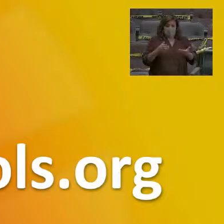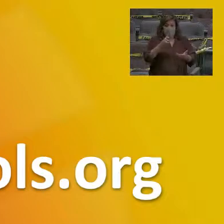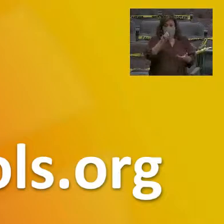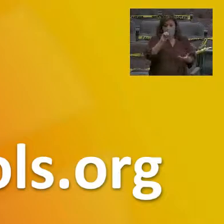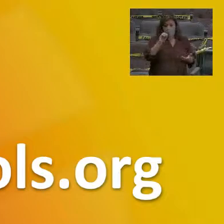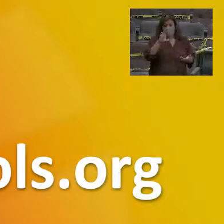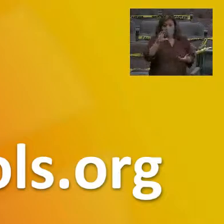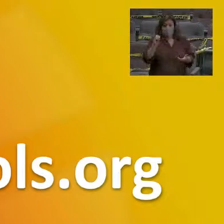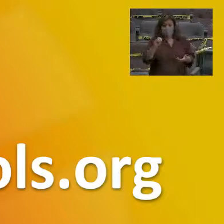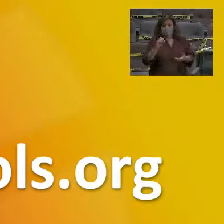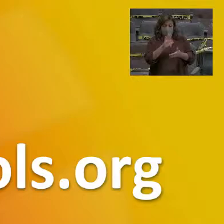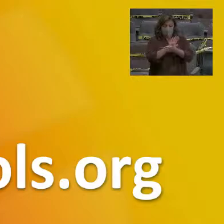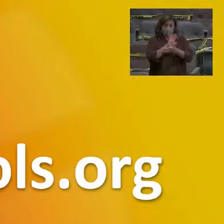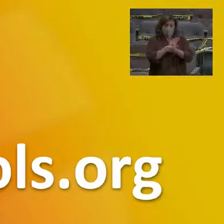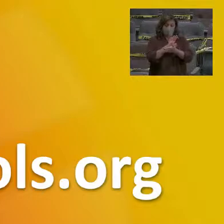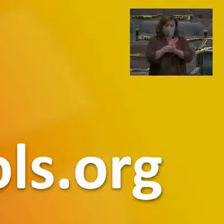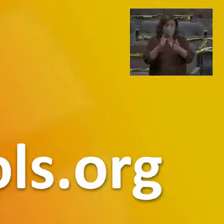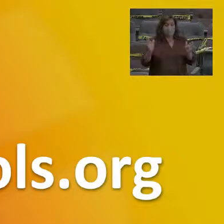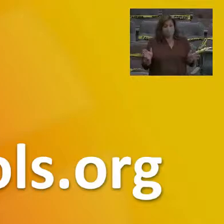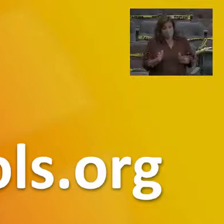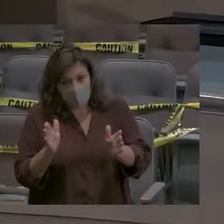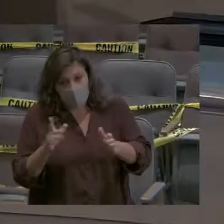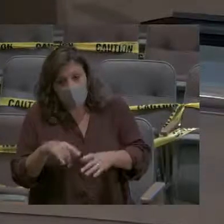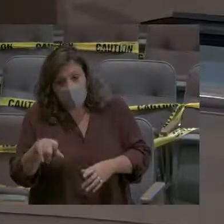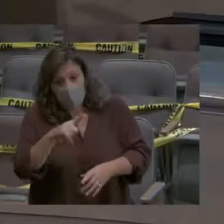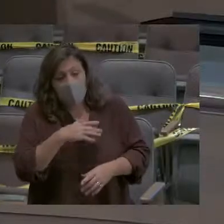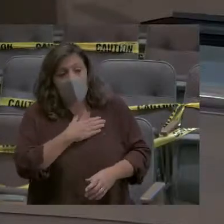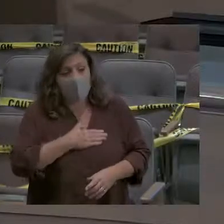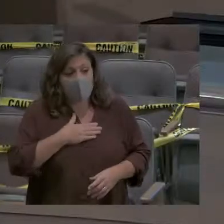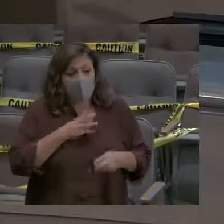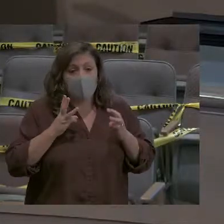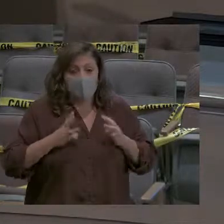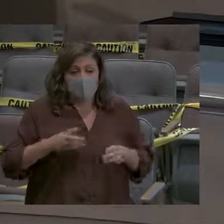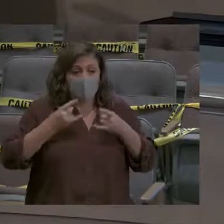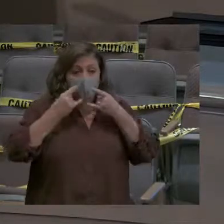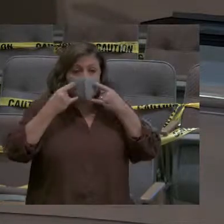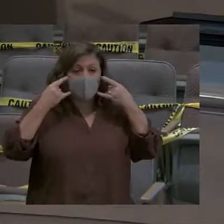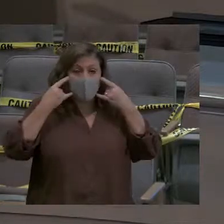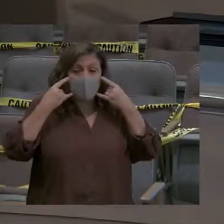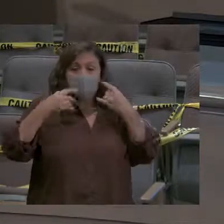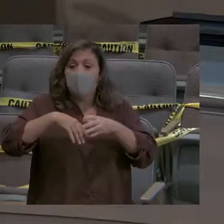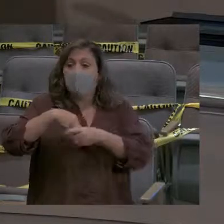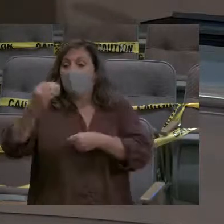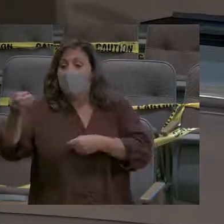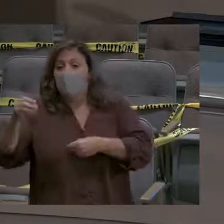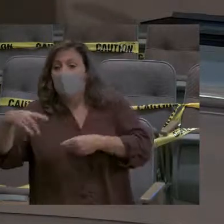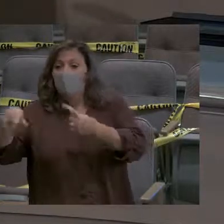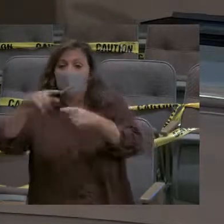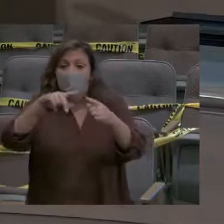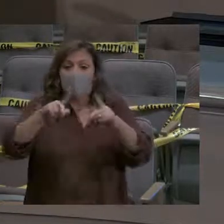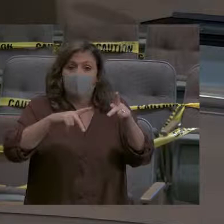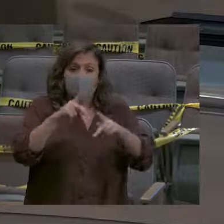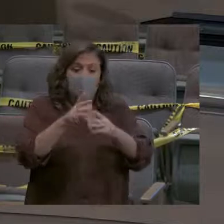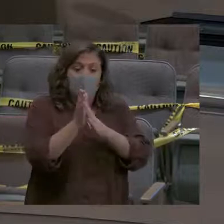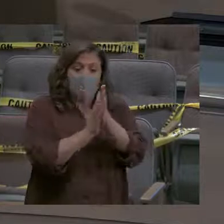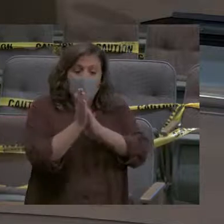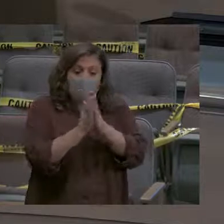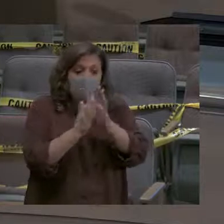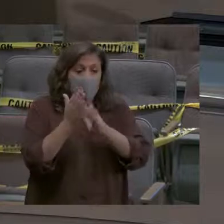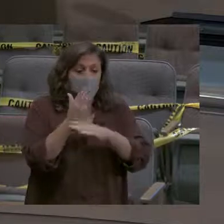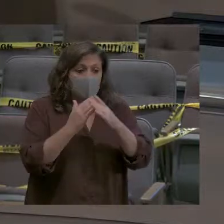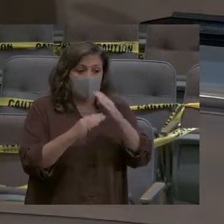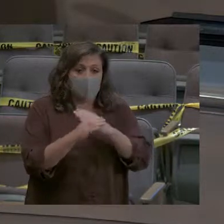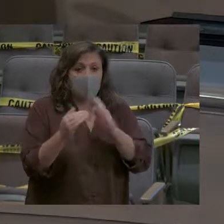System encourages you, please wear your mask when you're out in public. Wash and sanitize your